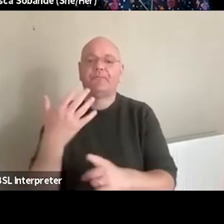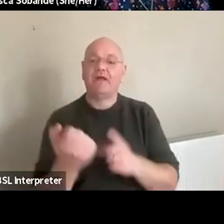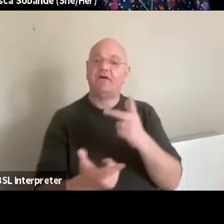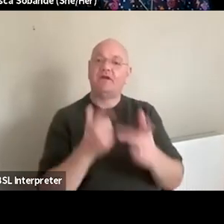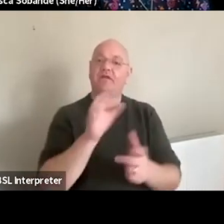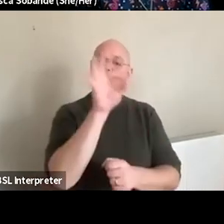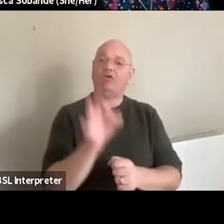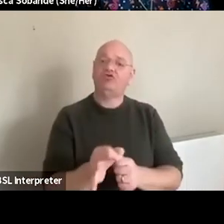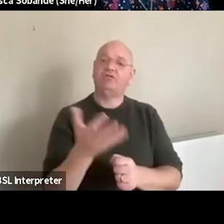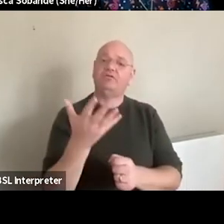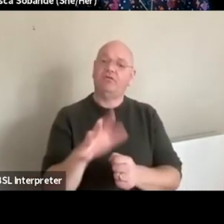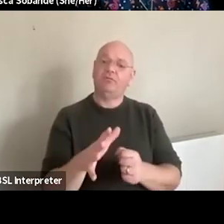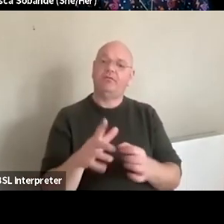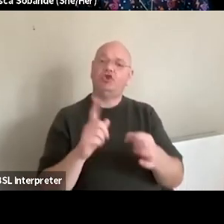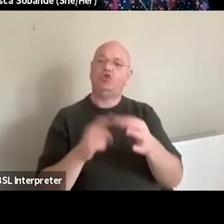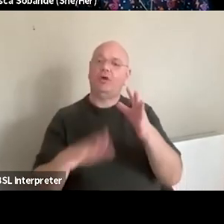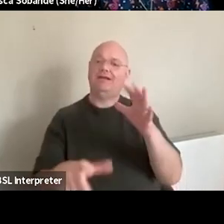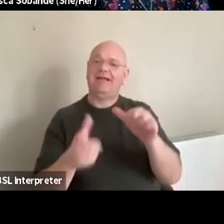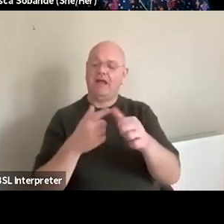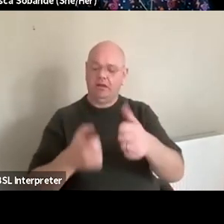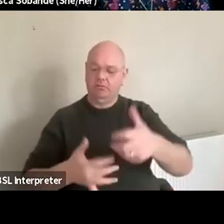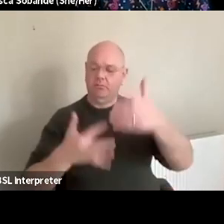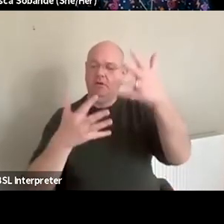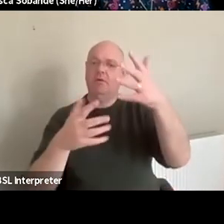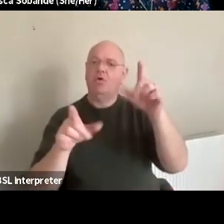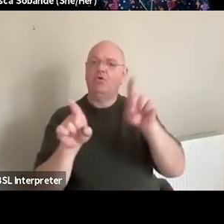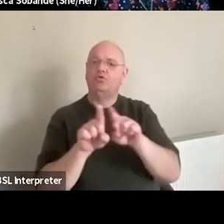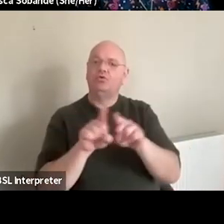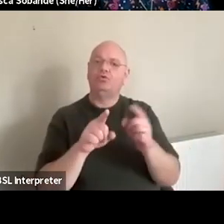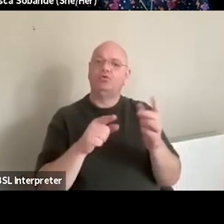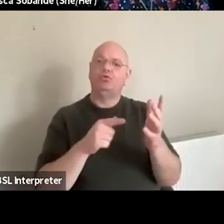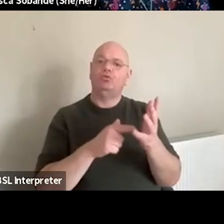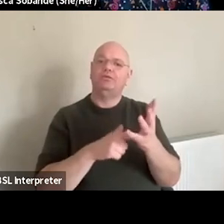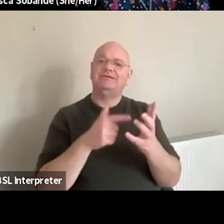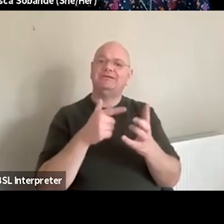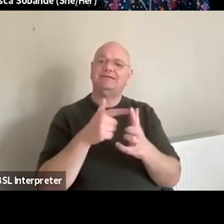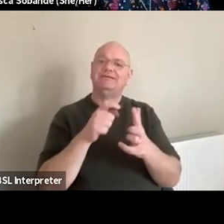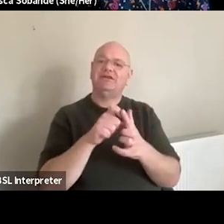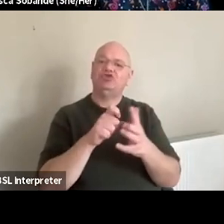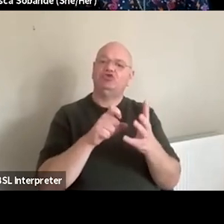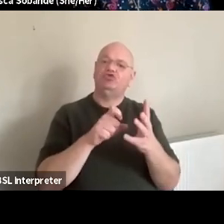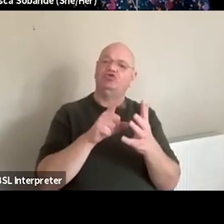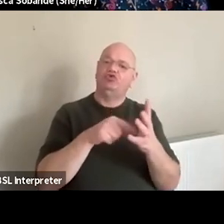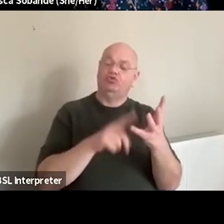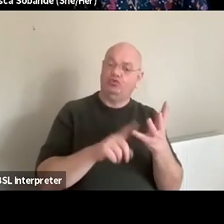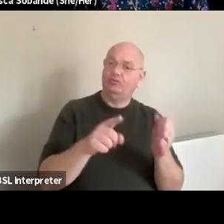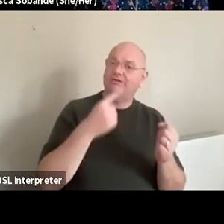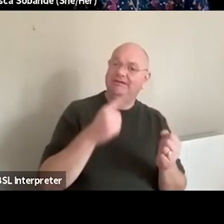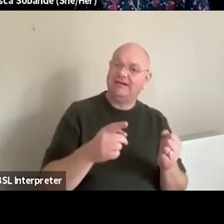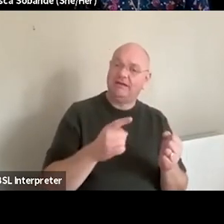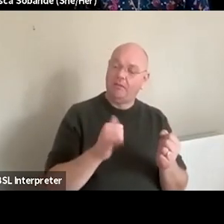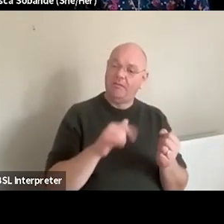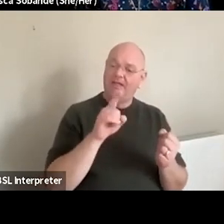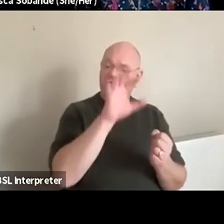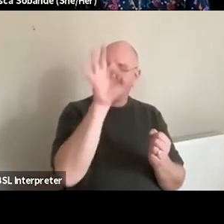from Teju Aliu. So just to say that Teju has indicated that this question may be more